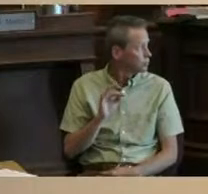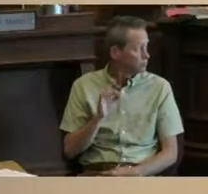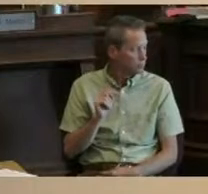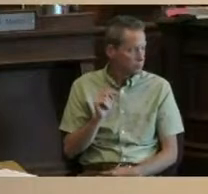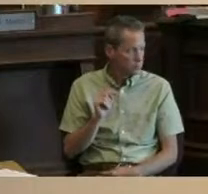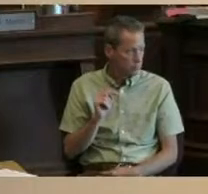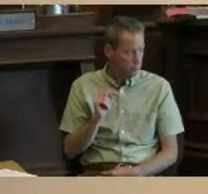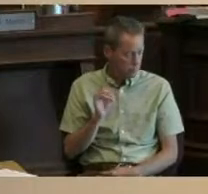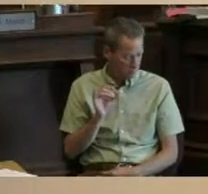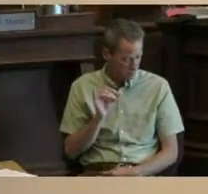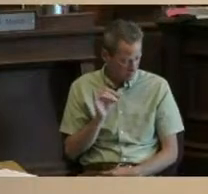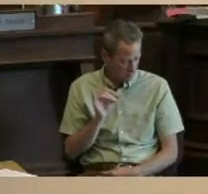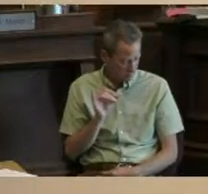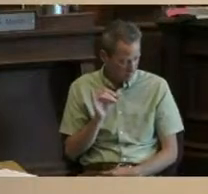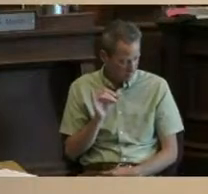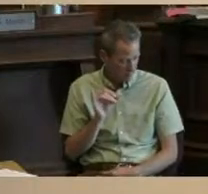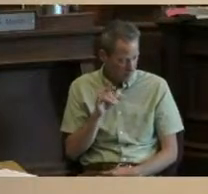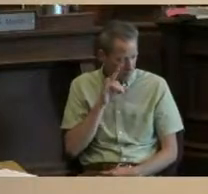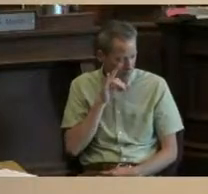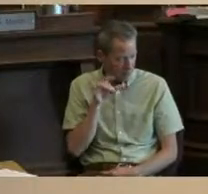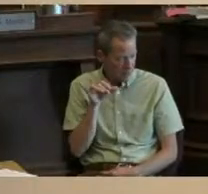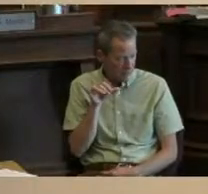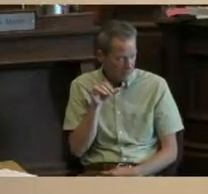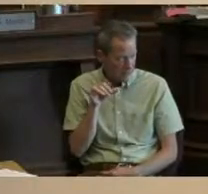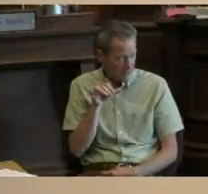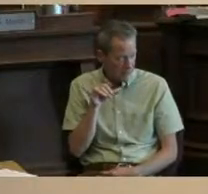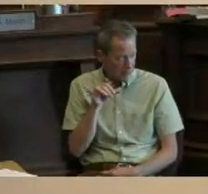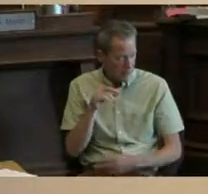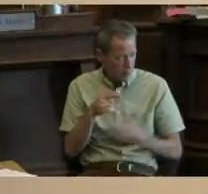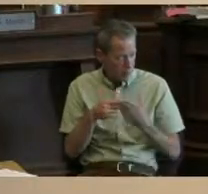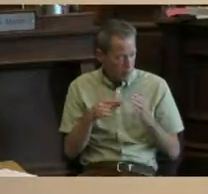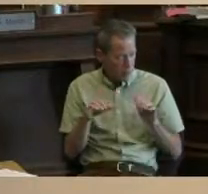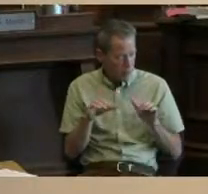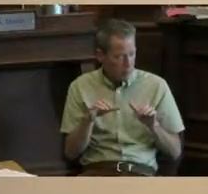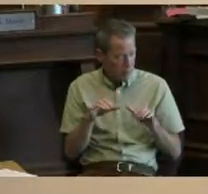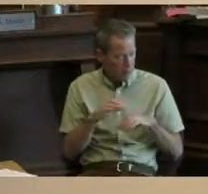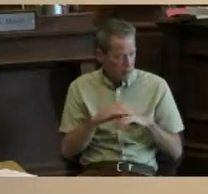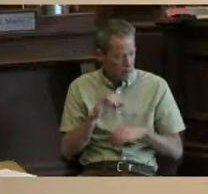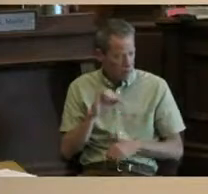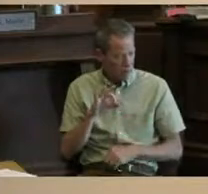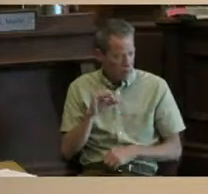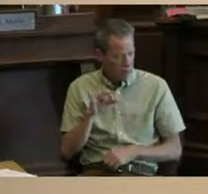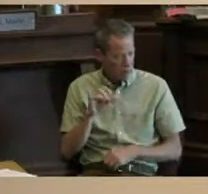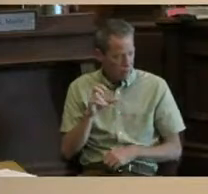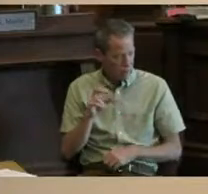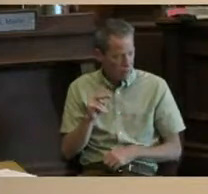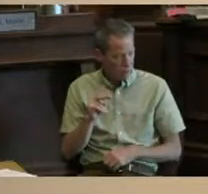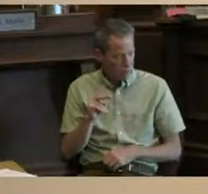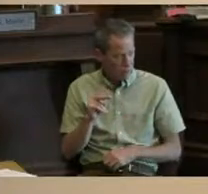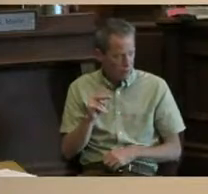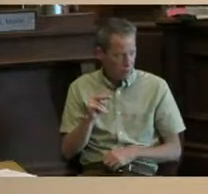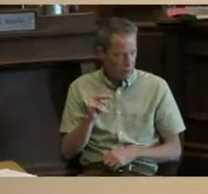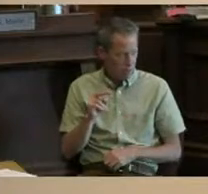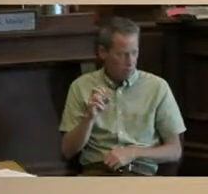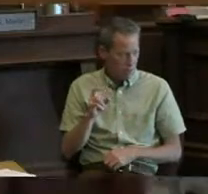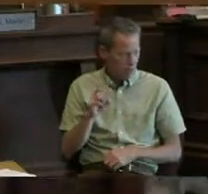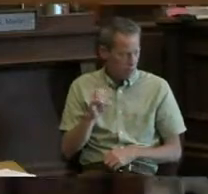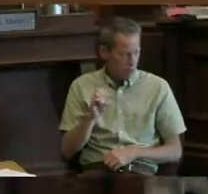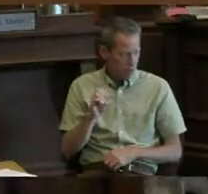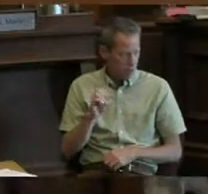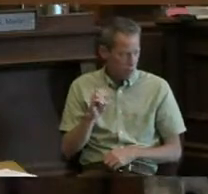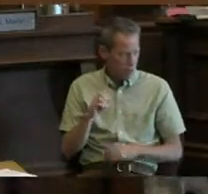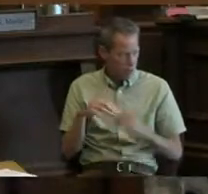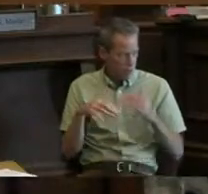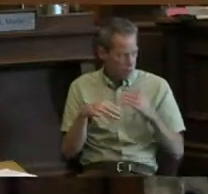Commissioner, would this be similar to what's been done on Jefferson Avenue with the traffic